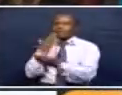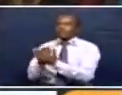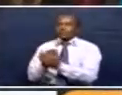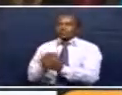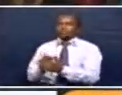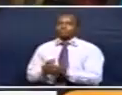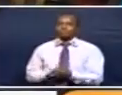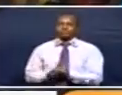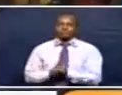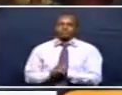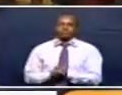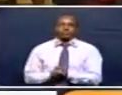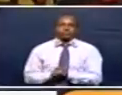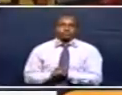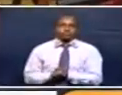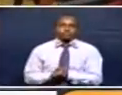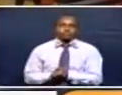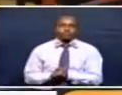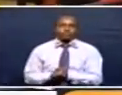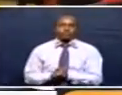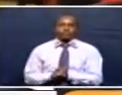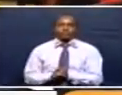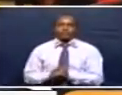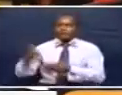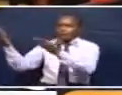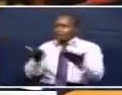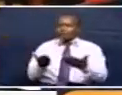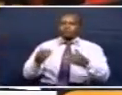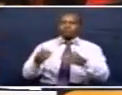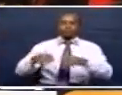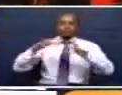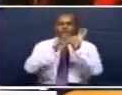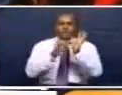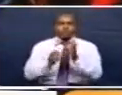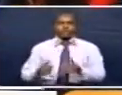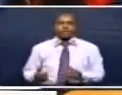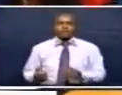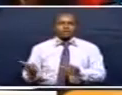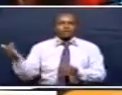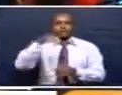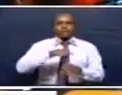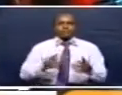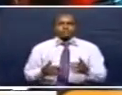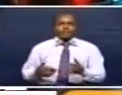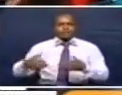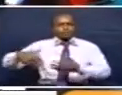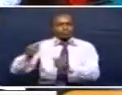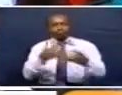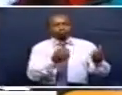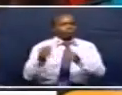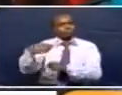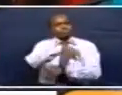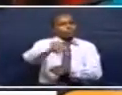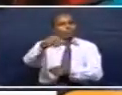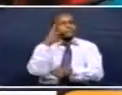your time. Shukran. Well done. Well done. Na karibu Machakos, Jeff. Oh, absolutely. Come and let's walk around. Yeah. Let's see